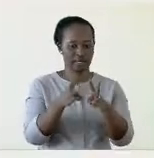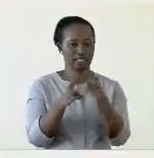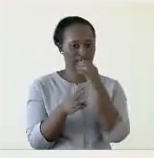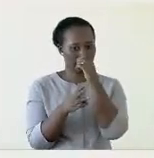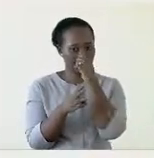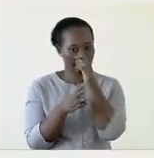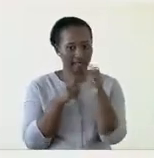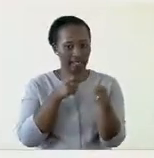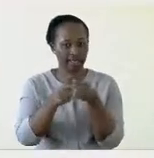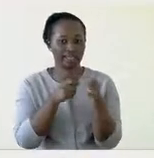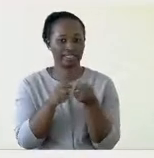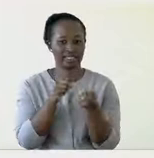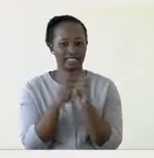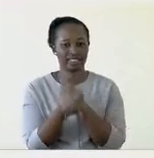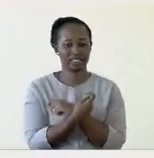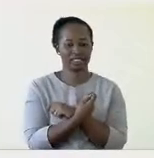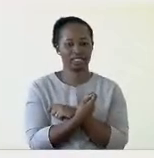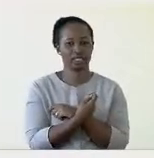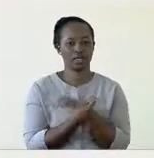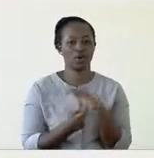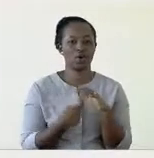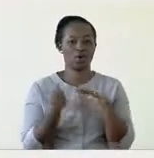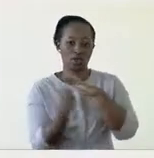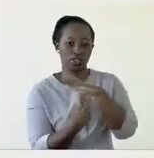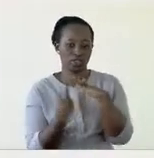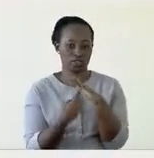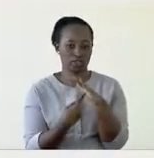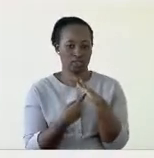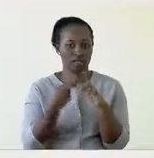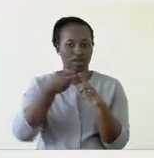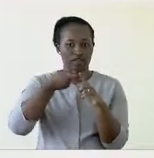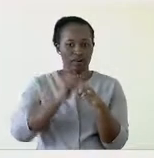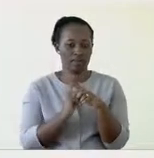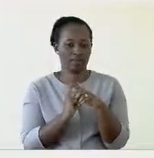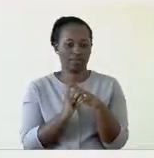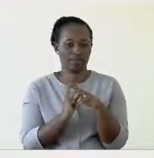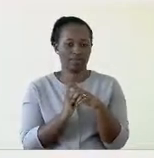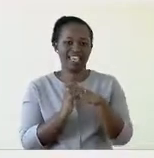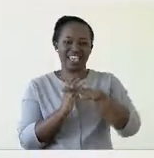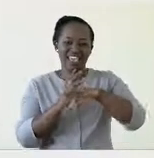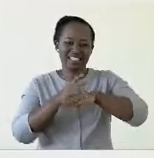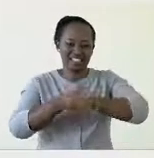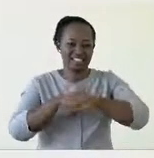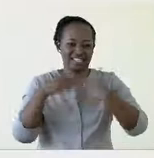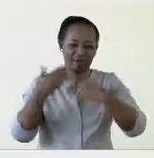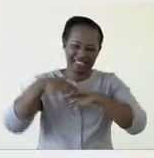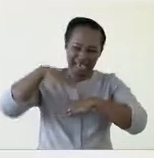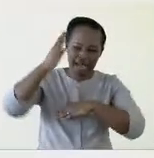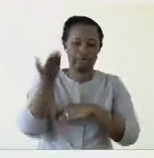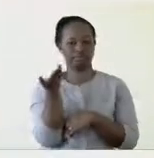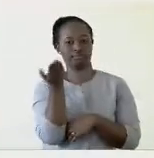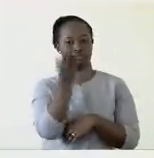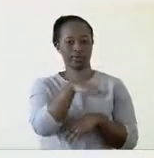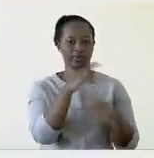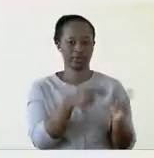the body mechanism regulates a changing condition from excess back to normal,